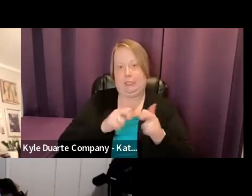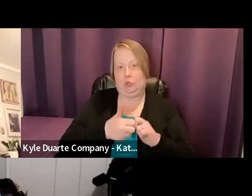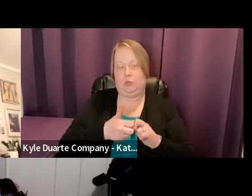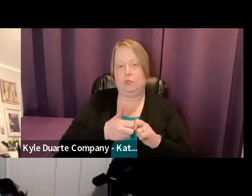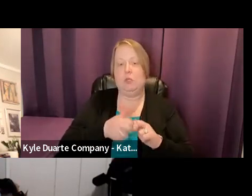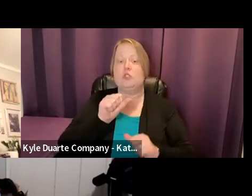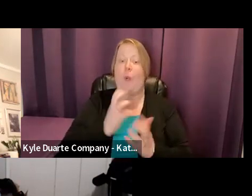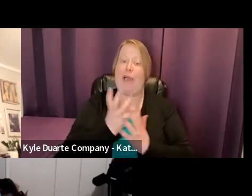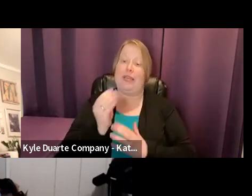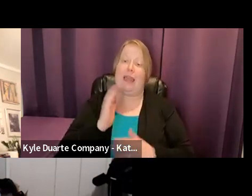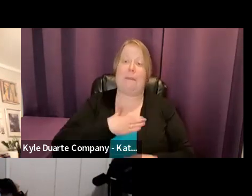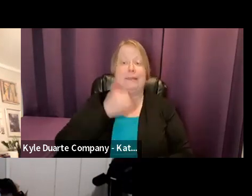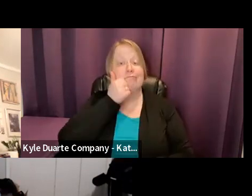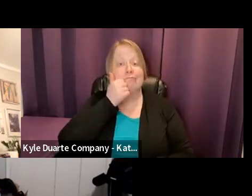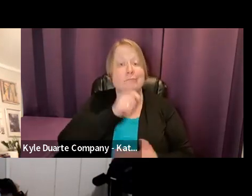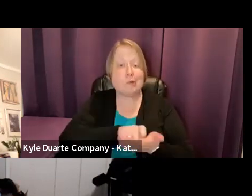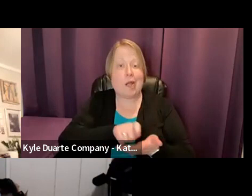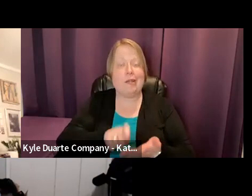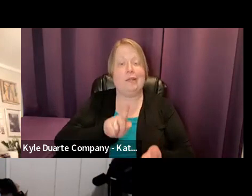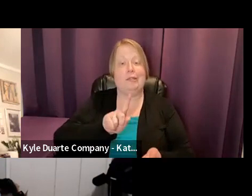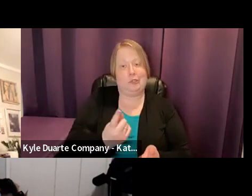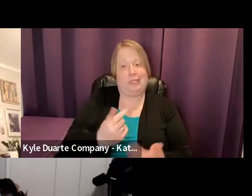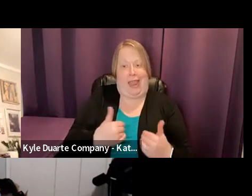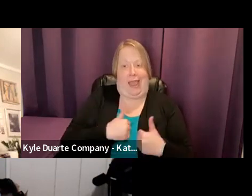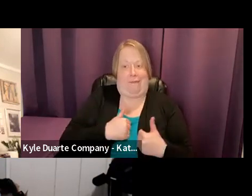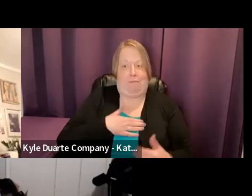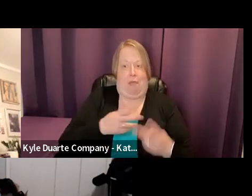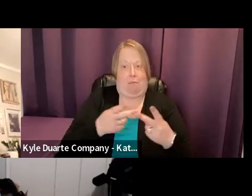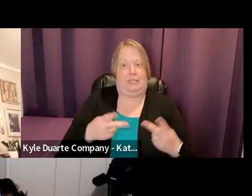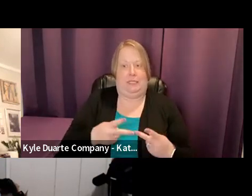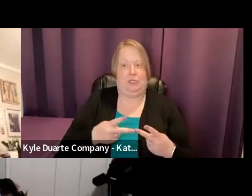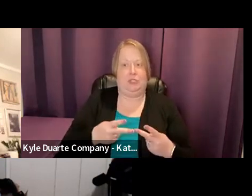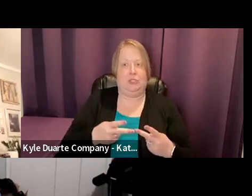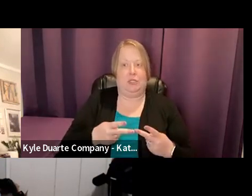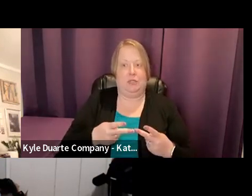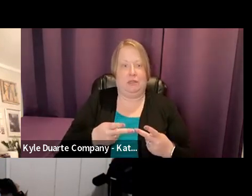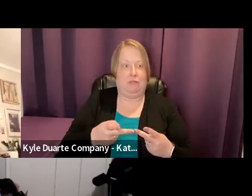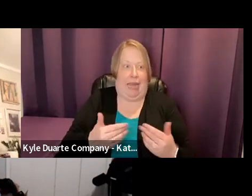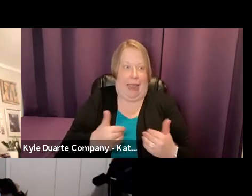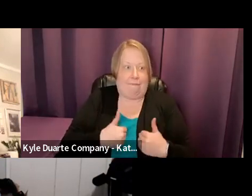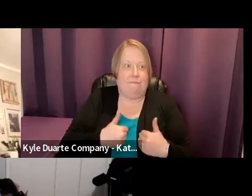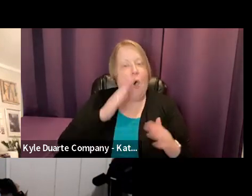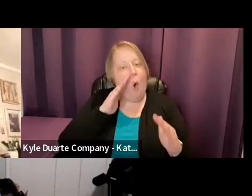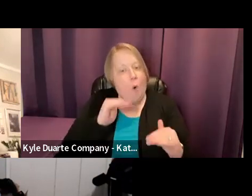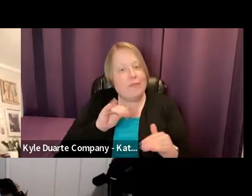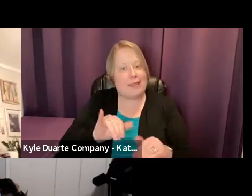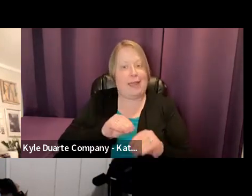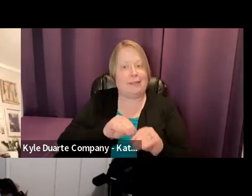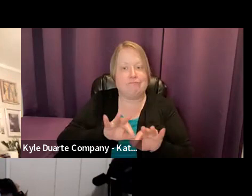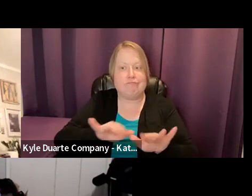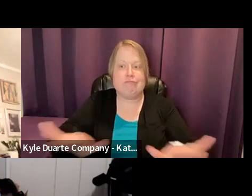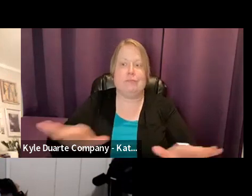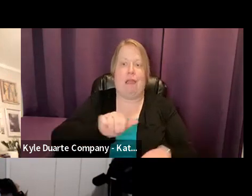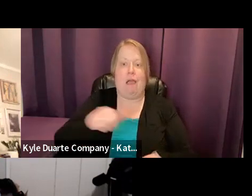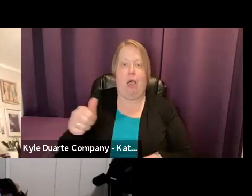writing, just me being in the position that I'm in is hopefully causing other journalists to be like, hey,